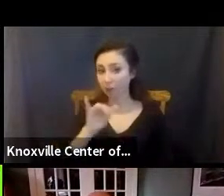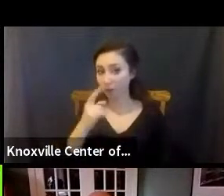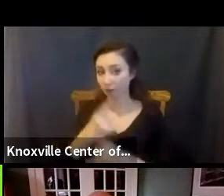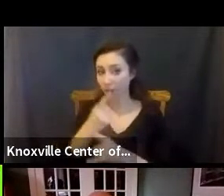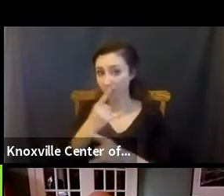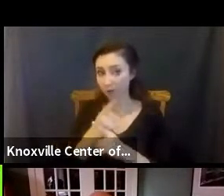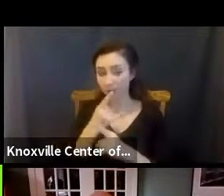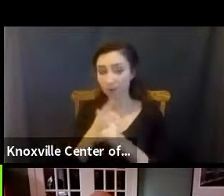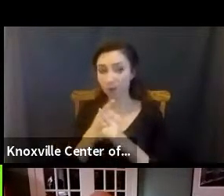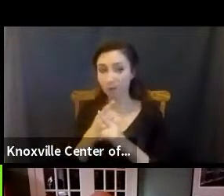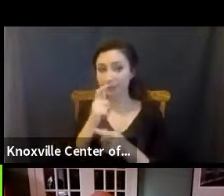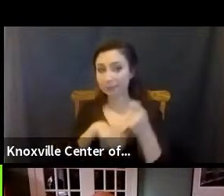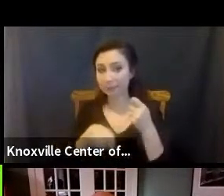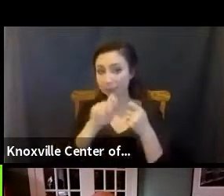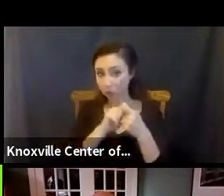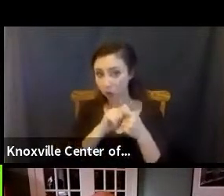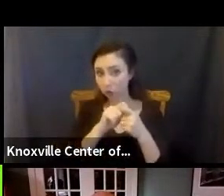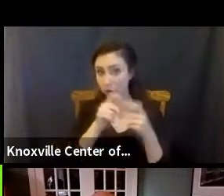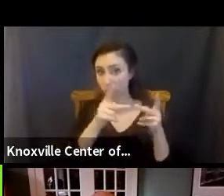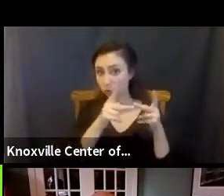on this.